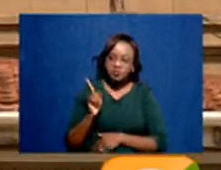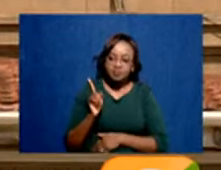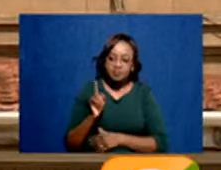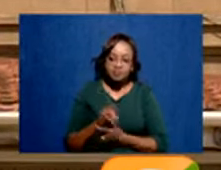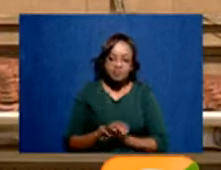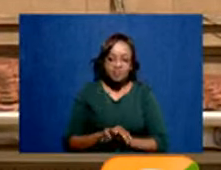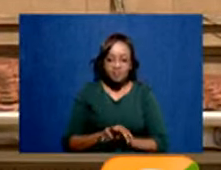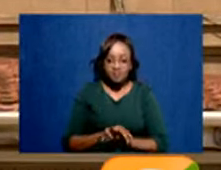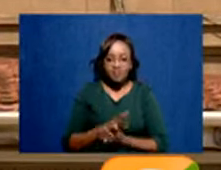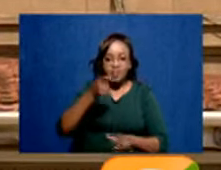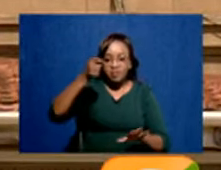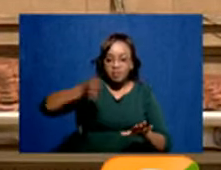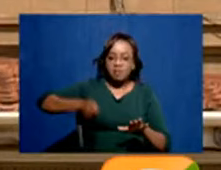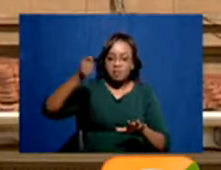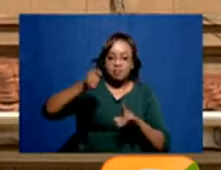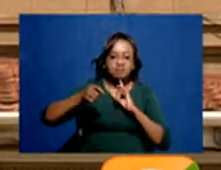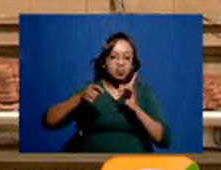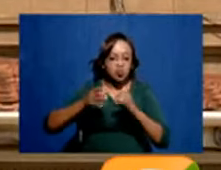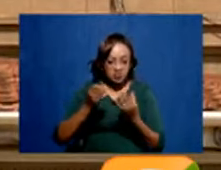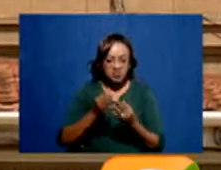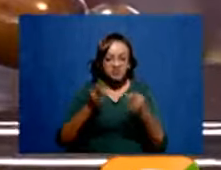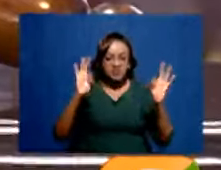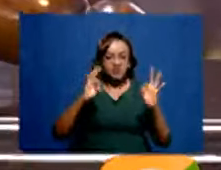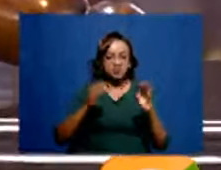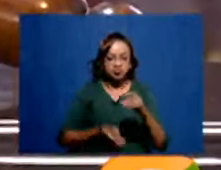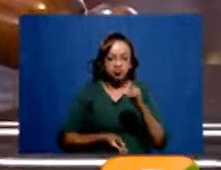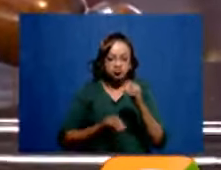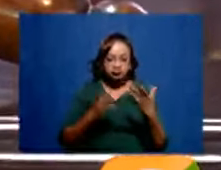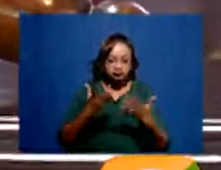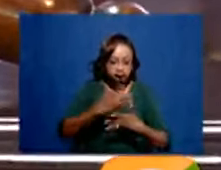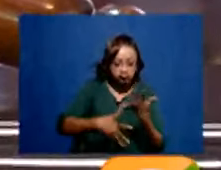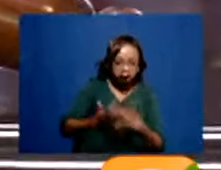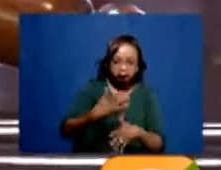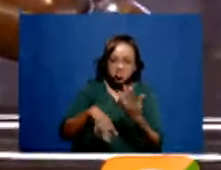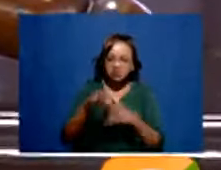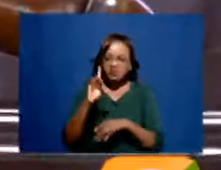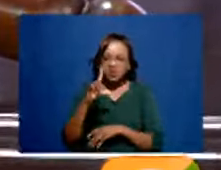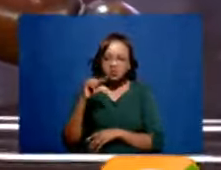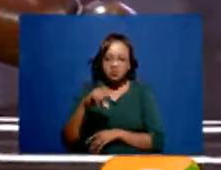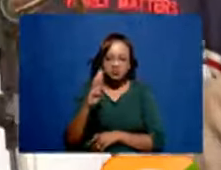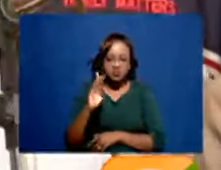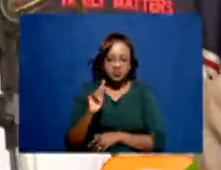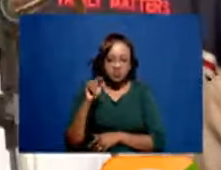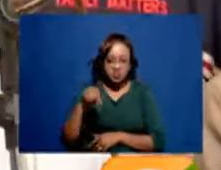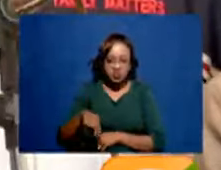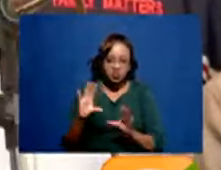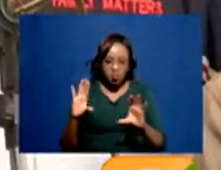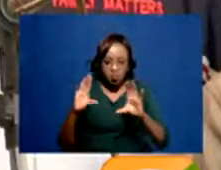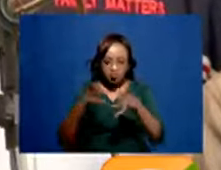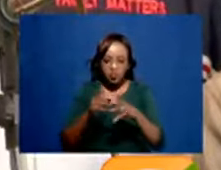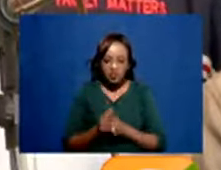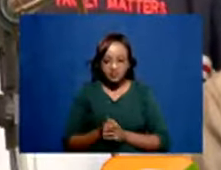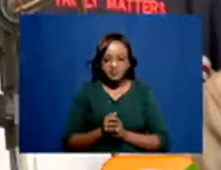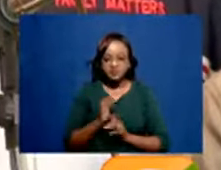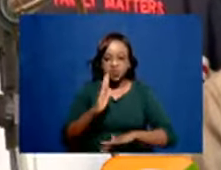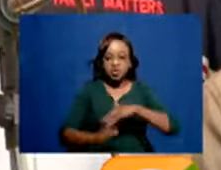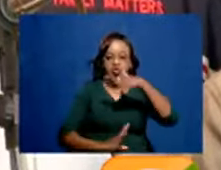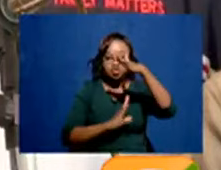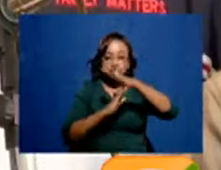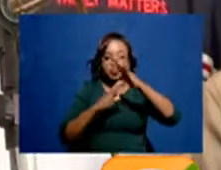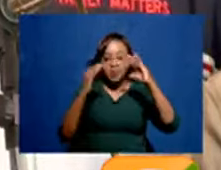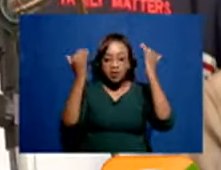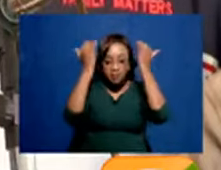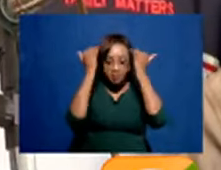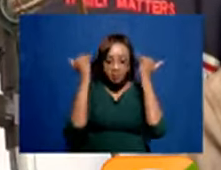Court ruling that upheld the freedom of association for the LGBTQ community. The Supreme Court, in the case of